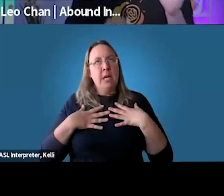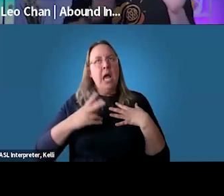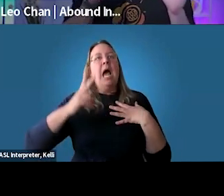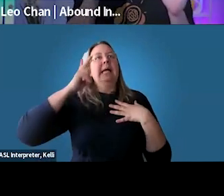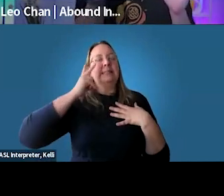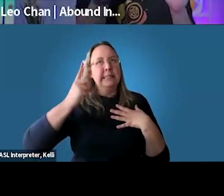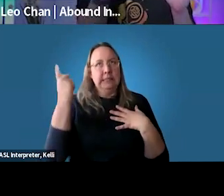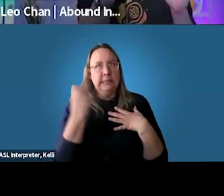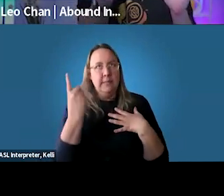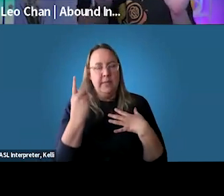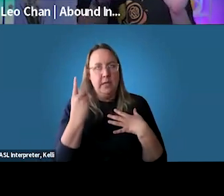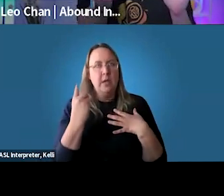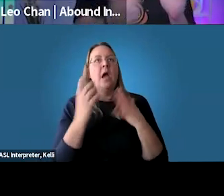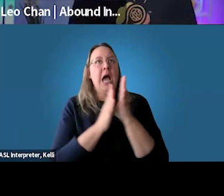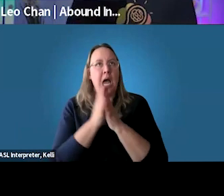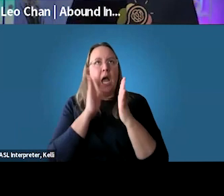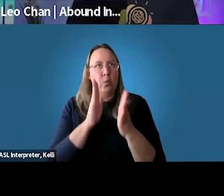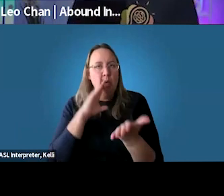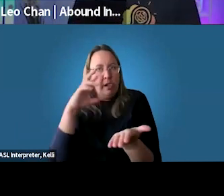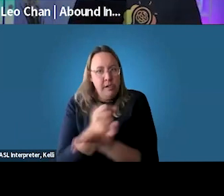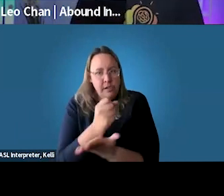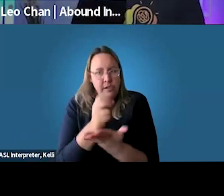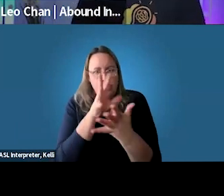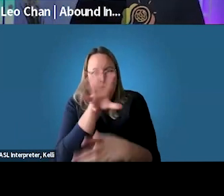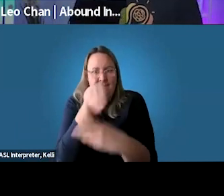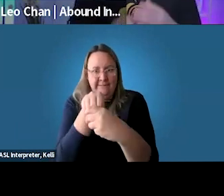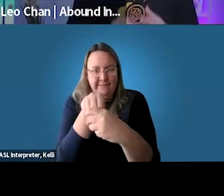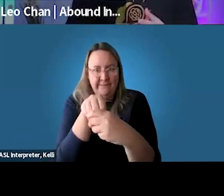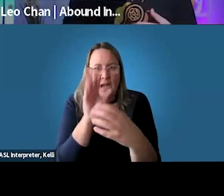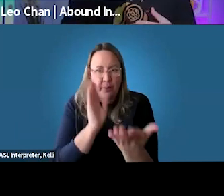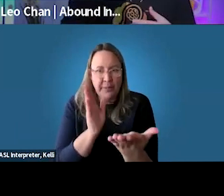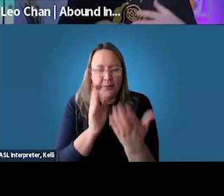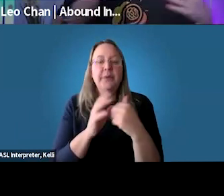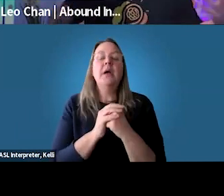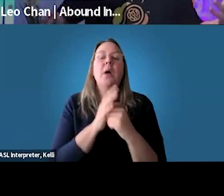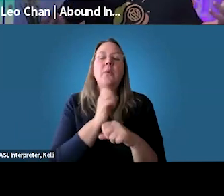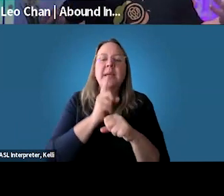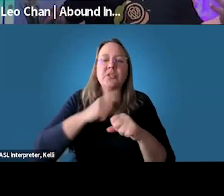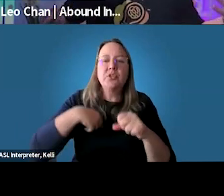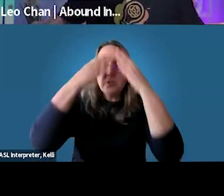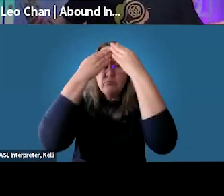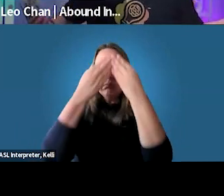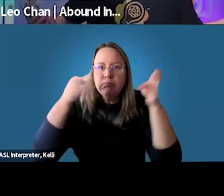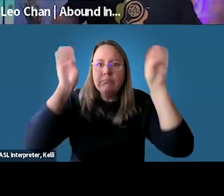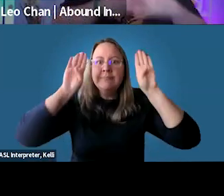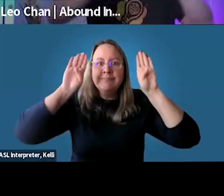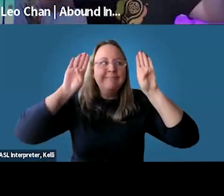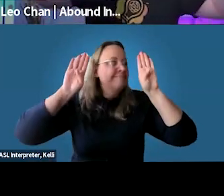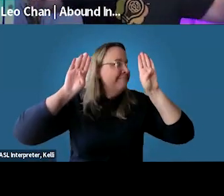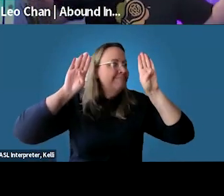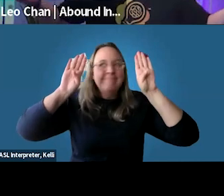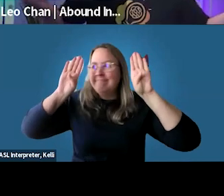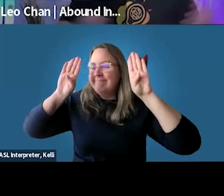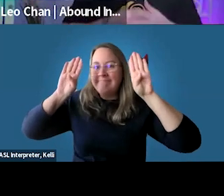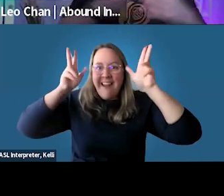triggers curiosity, I'm like, I'm going to go engage with that thing, right? And when you do, I want you to open your mind to it, right? Open